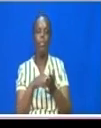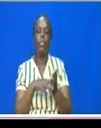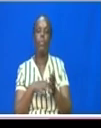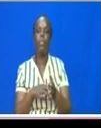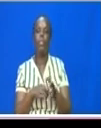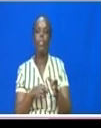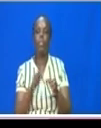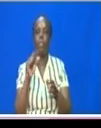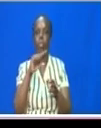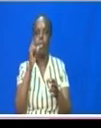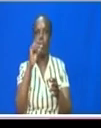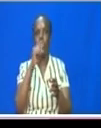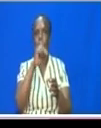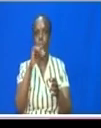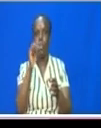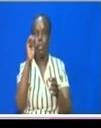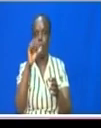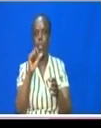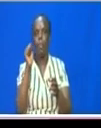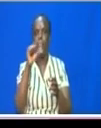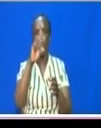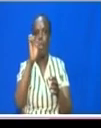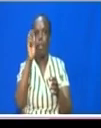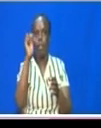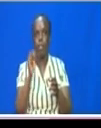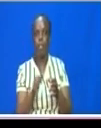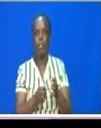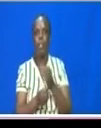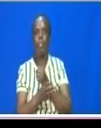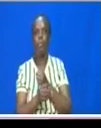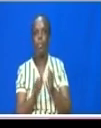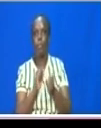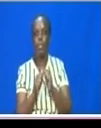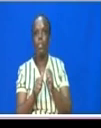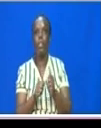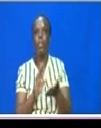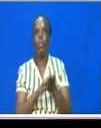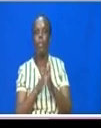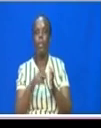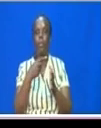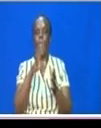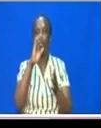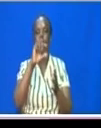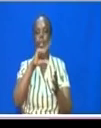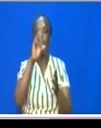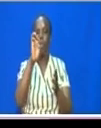agent. Explain which element is likely to be hydrogen and give a reason for your answer.